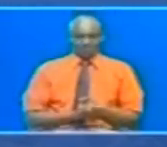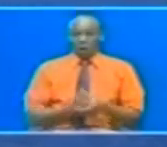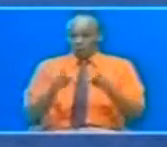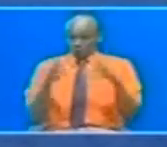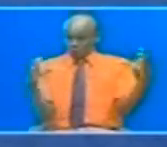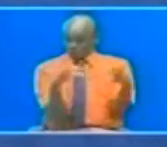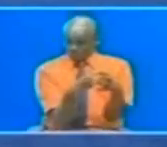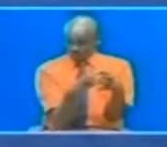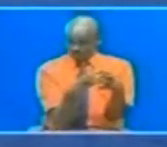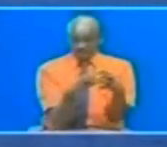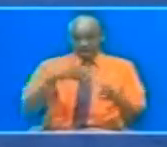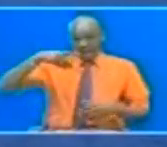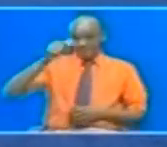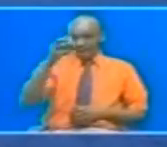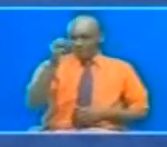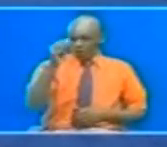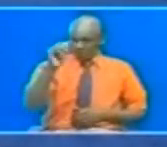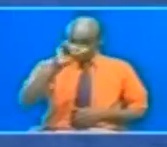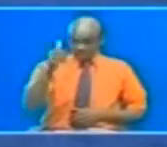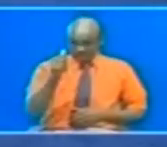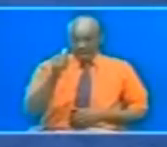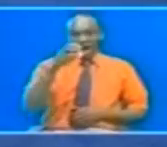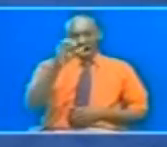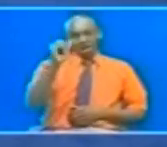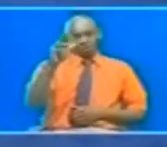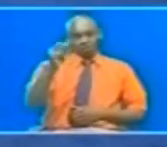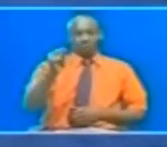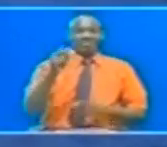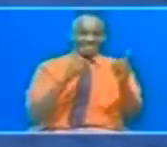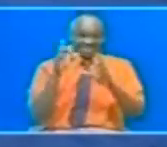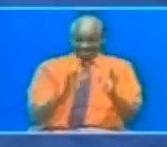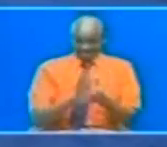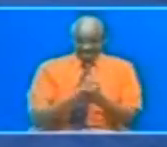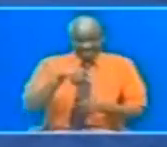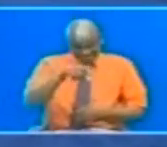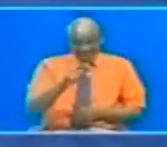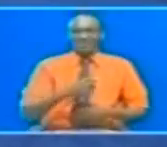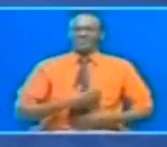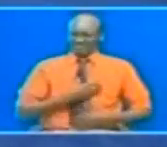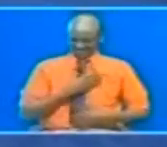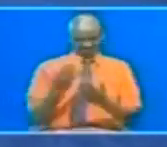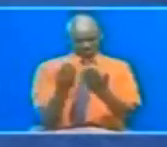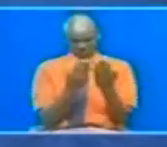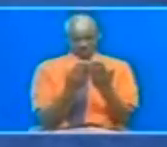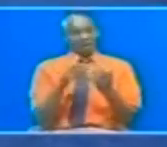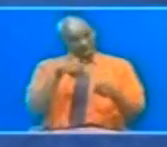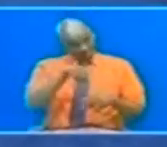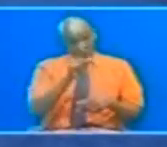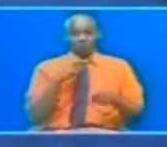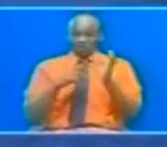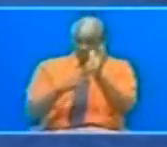Pamoja Acro Dancers with the lovely lady, Wendy Waeni. They will be our guest anchors tonight, showing us a thing or two about,